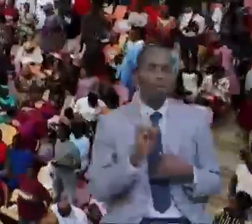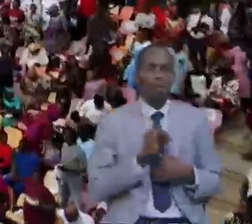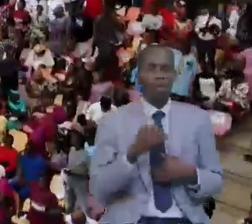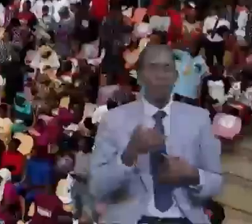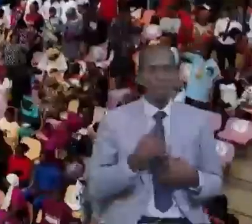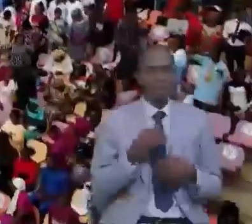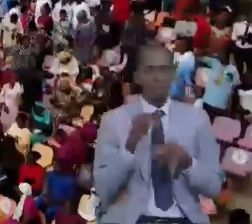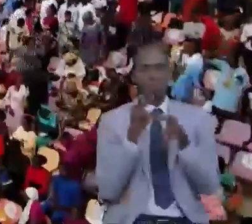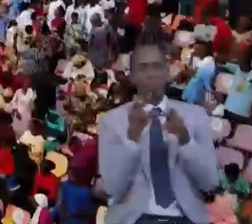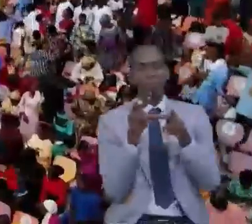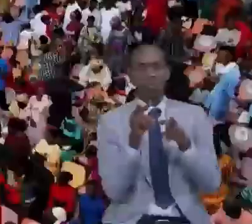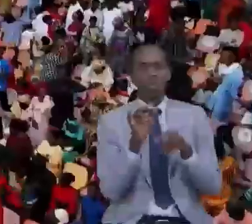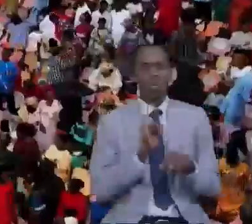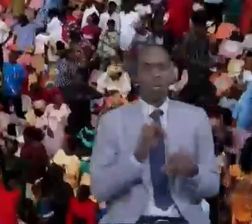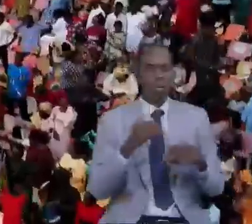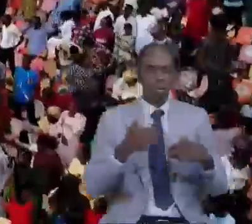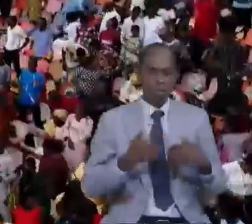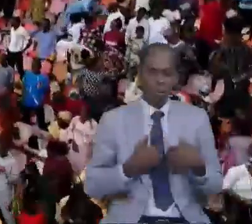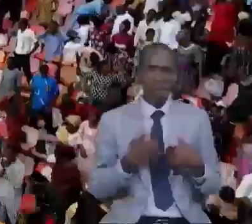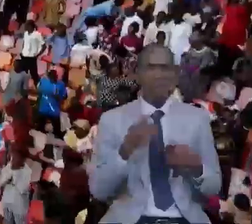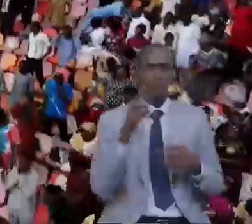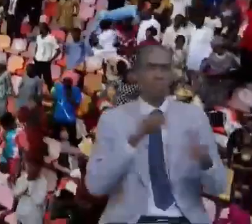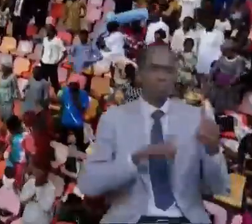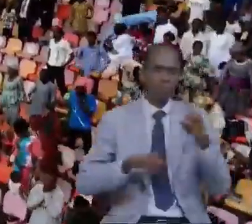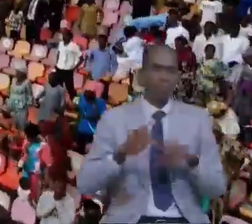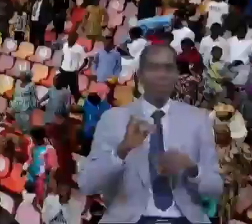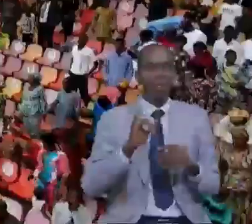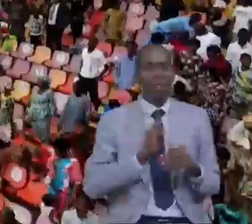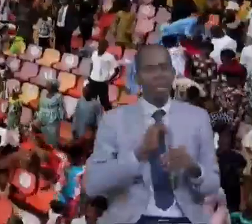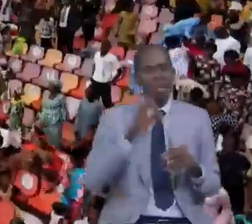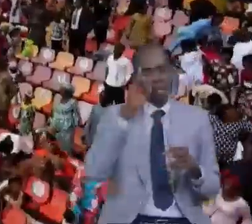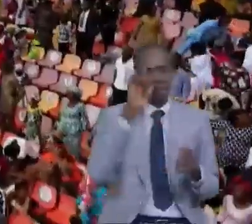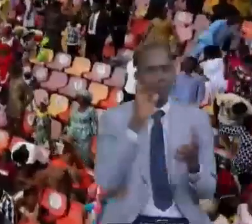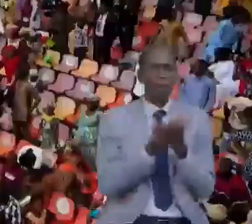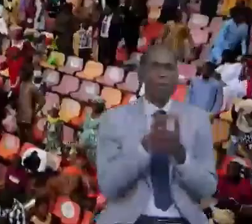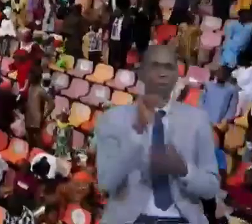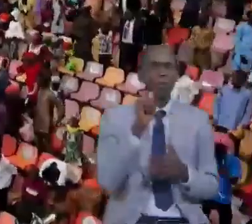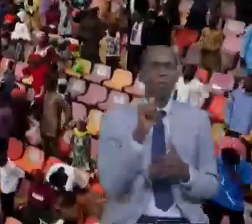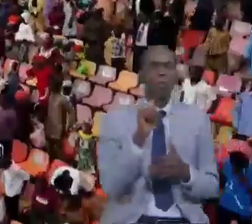will live like that. Open your mouth and pray.